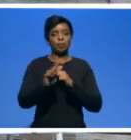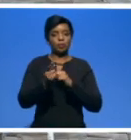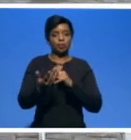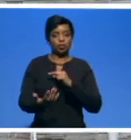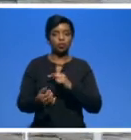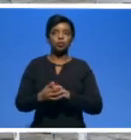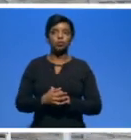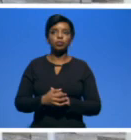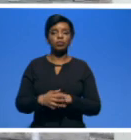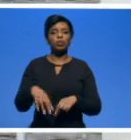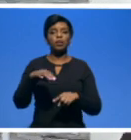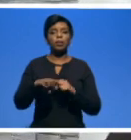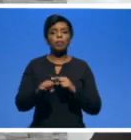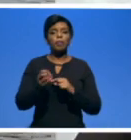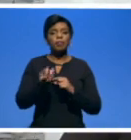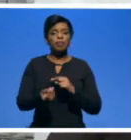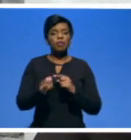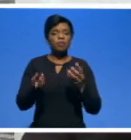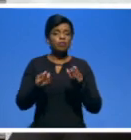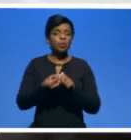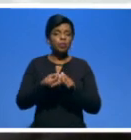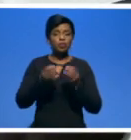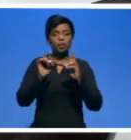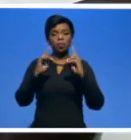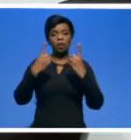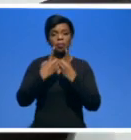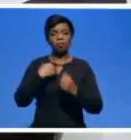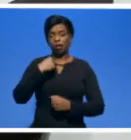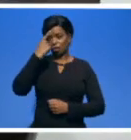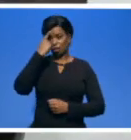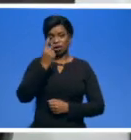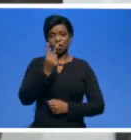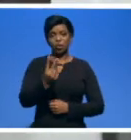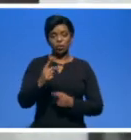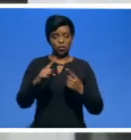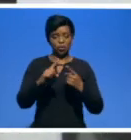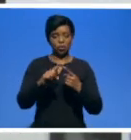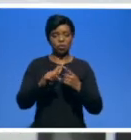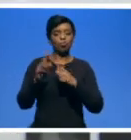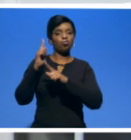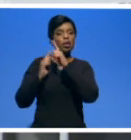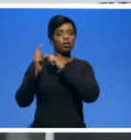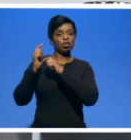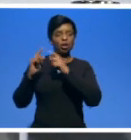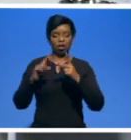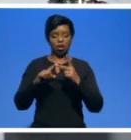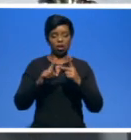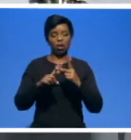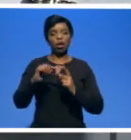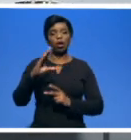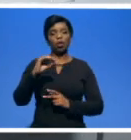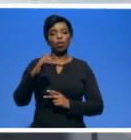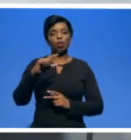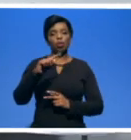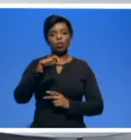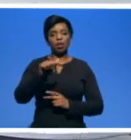there was very few departments, I think only two departments, which was the traditional Likokta. Those are the only two departments who